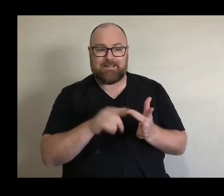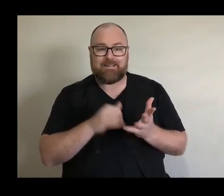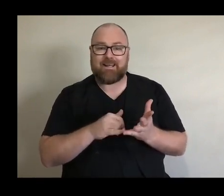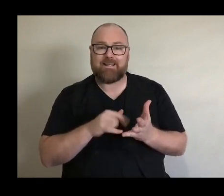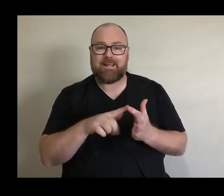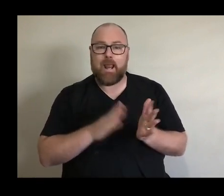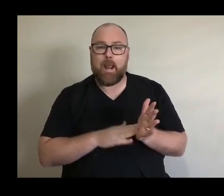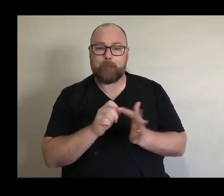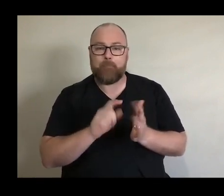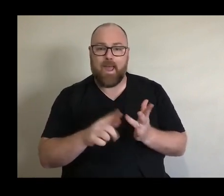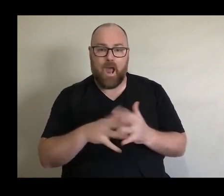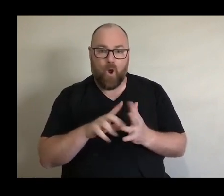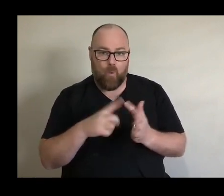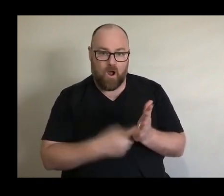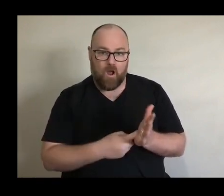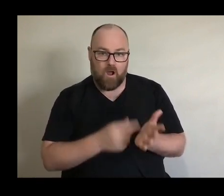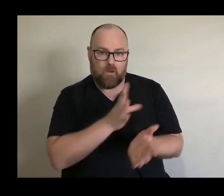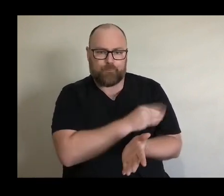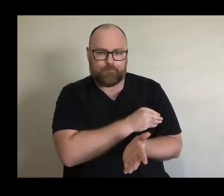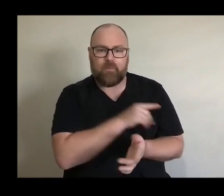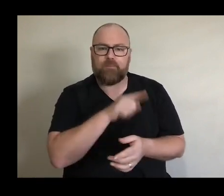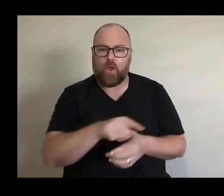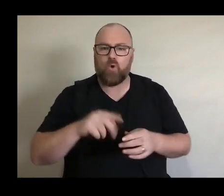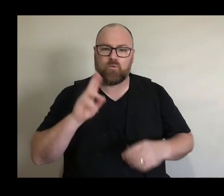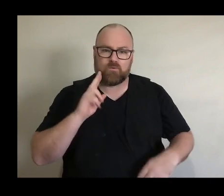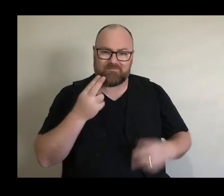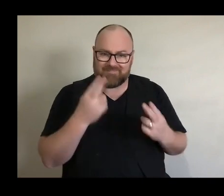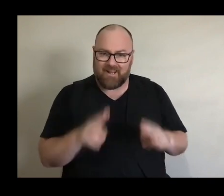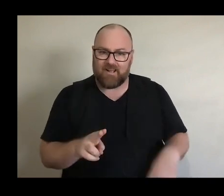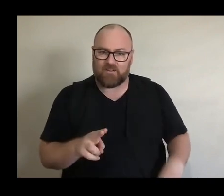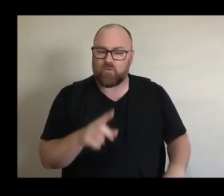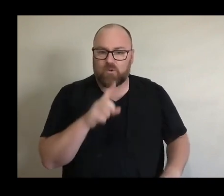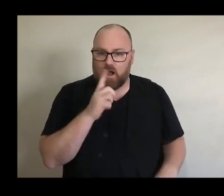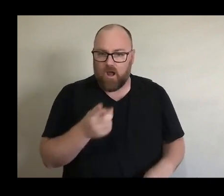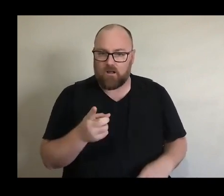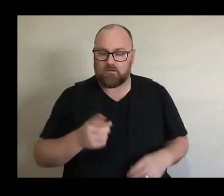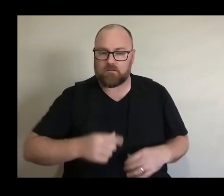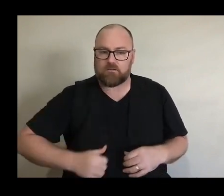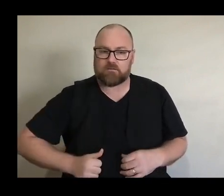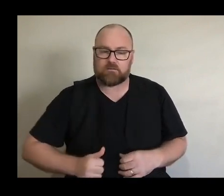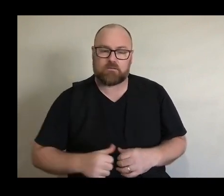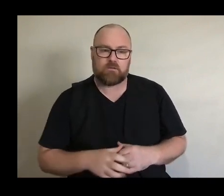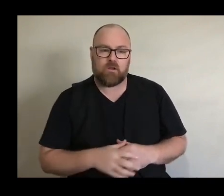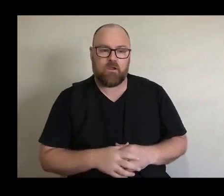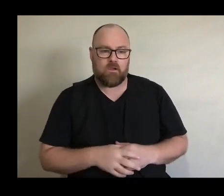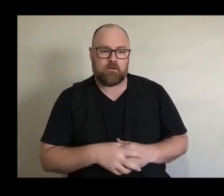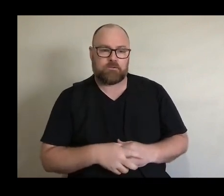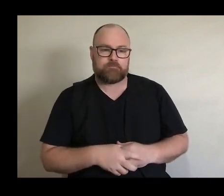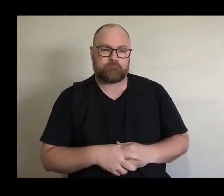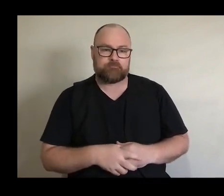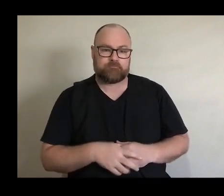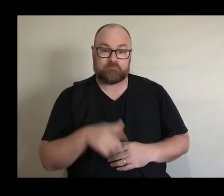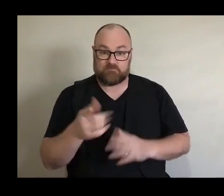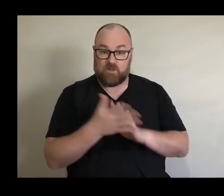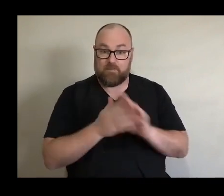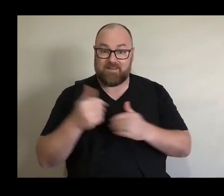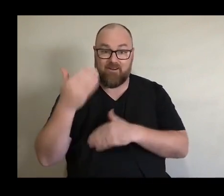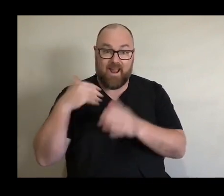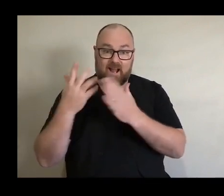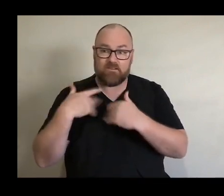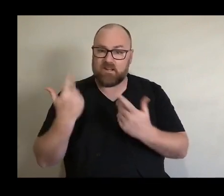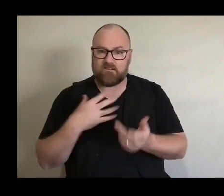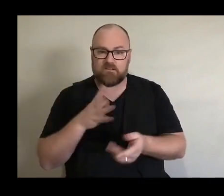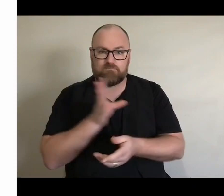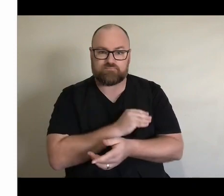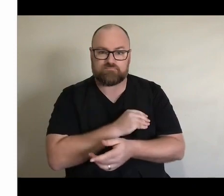the implementation of extractive practices and modes of production all around the world, right? Disempowering our ancestors. It's kind of the colonial